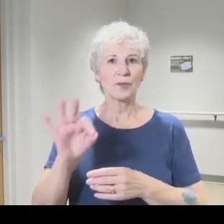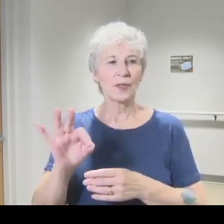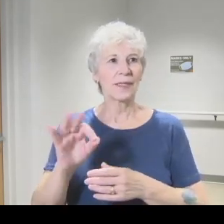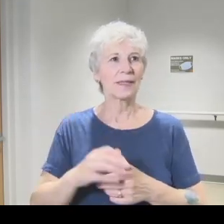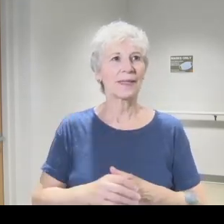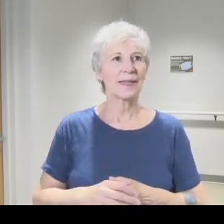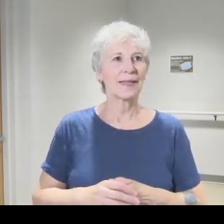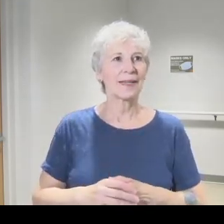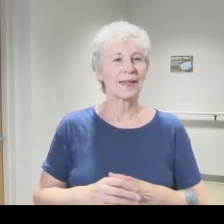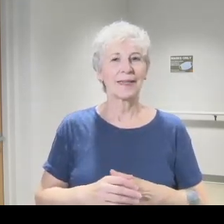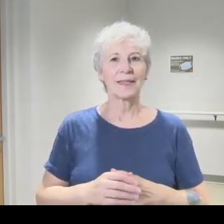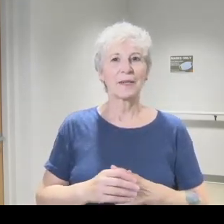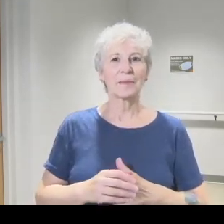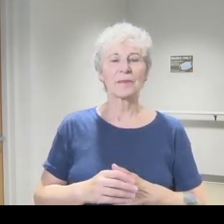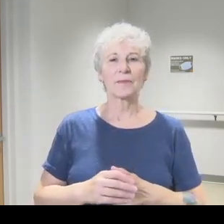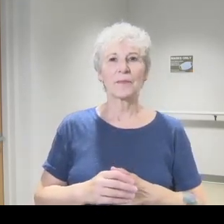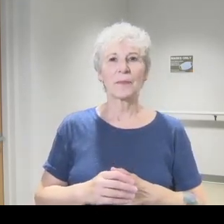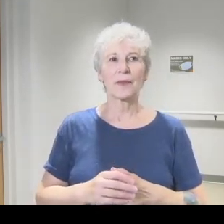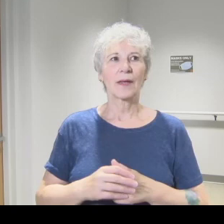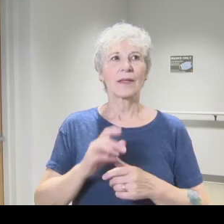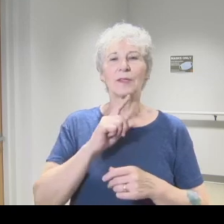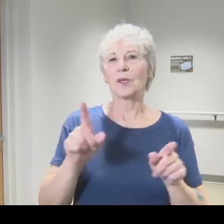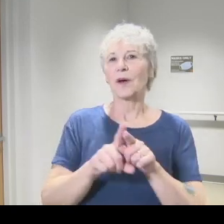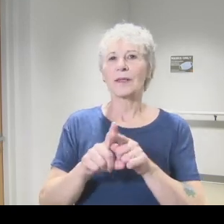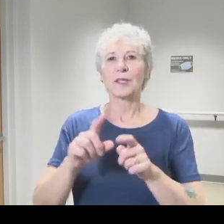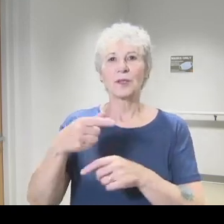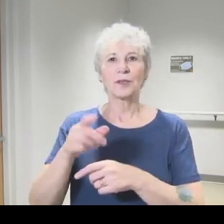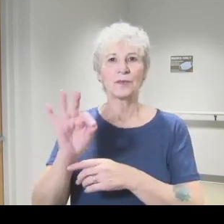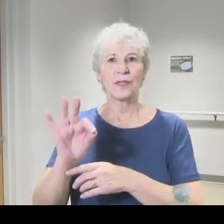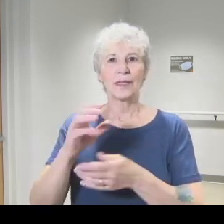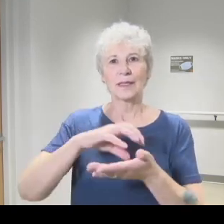lesson hasn't caused you to run away, there's gluten-free cupcakes too.